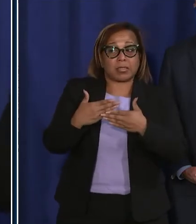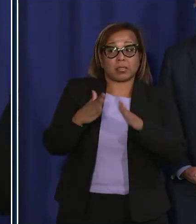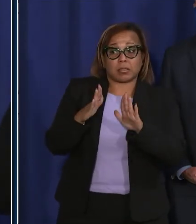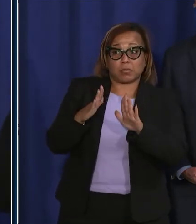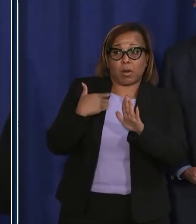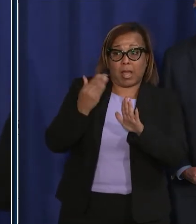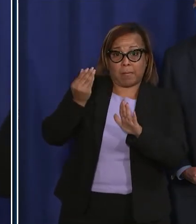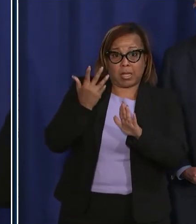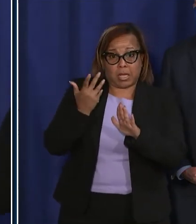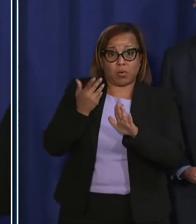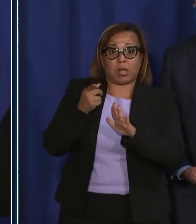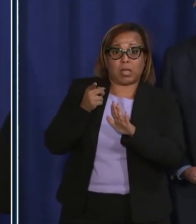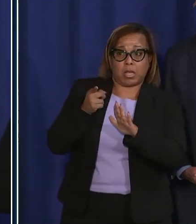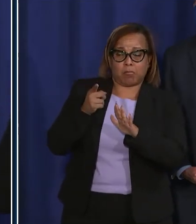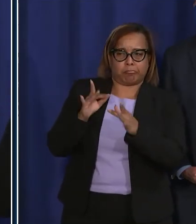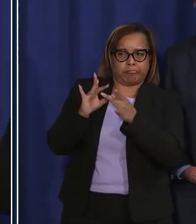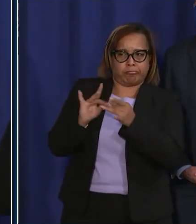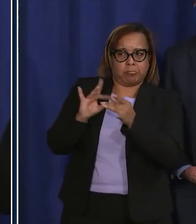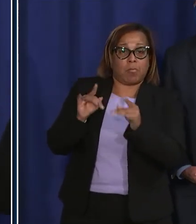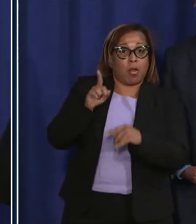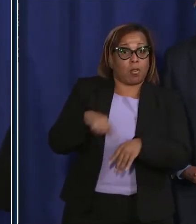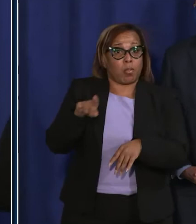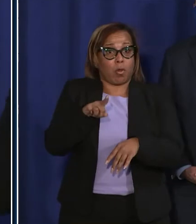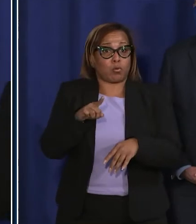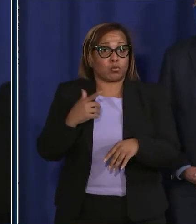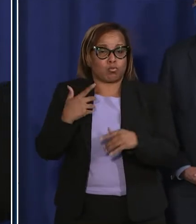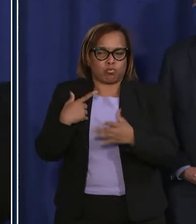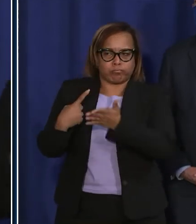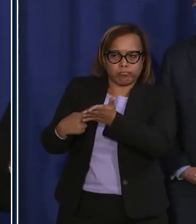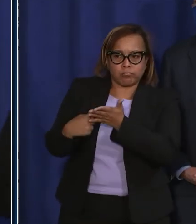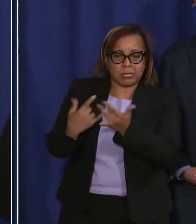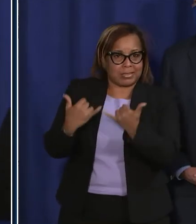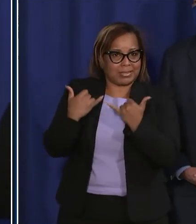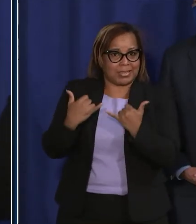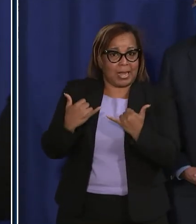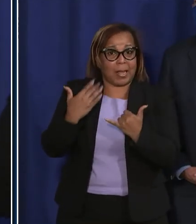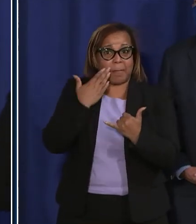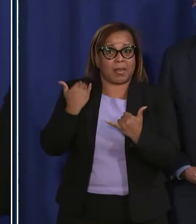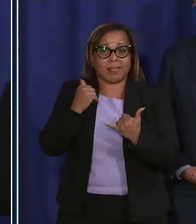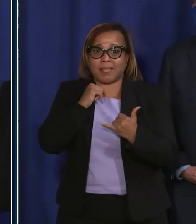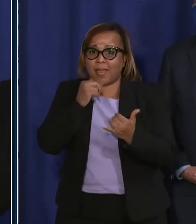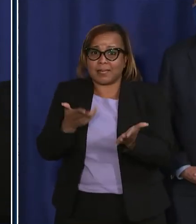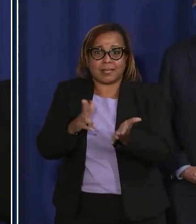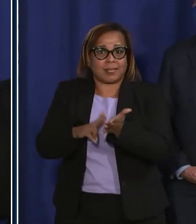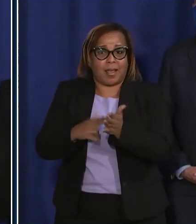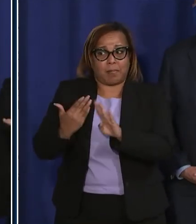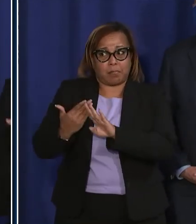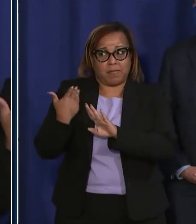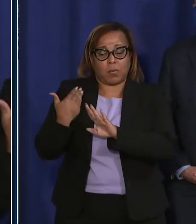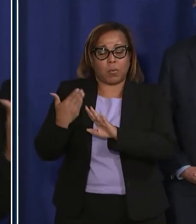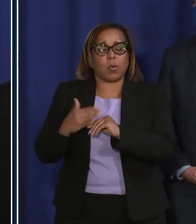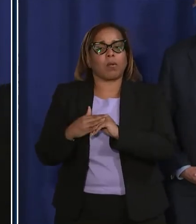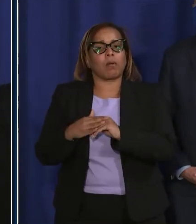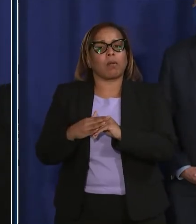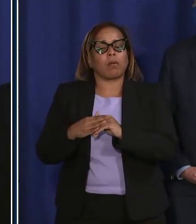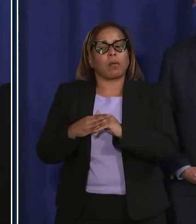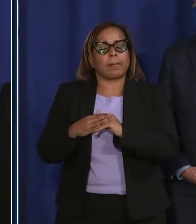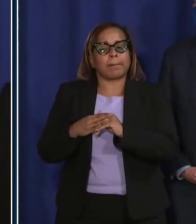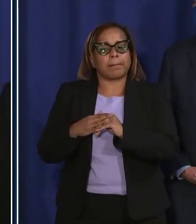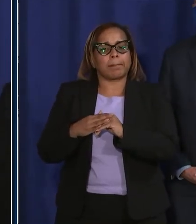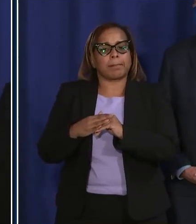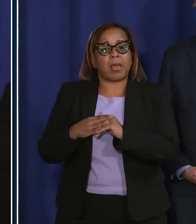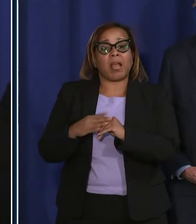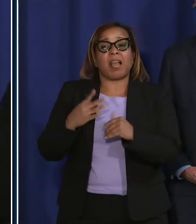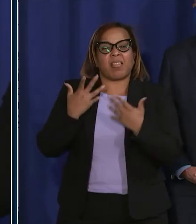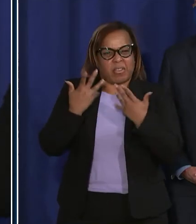hearing anecdotally, for those who are having those conversations today, because they hadn't signed up before, they're seeing with